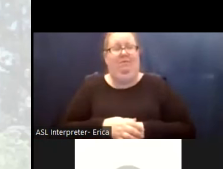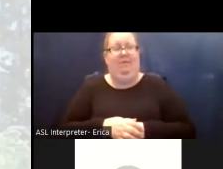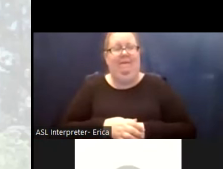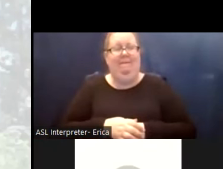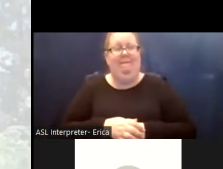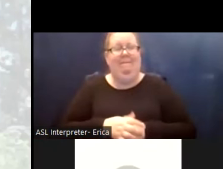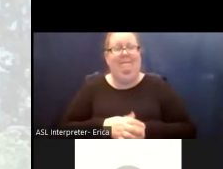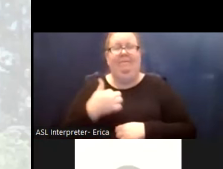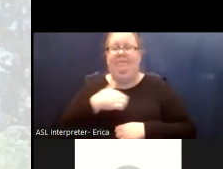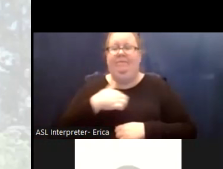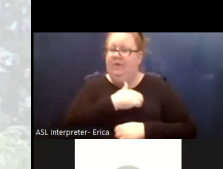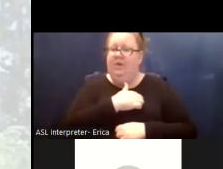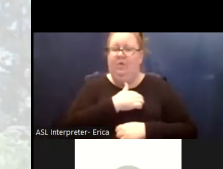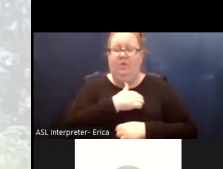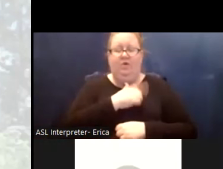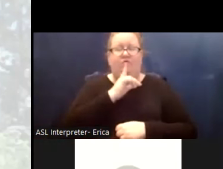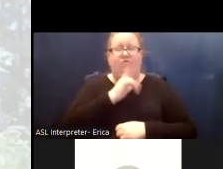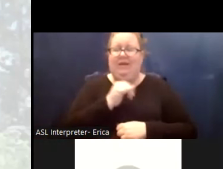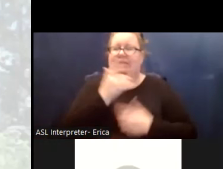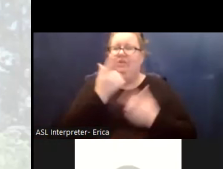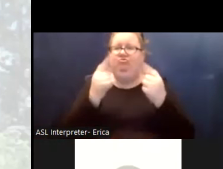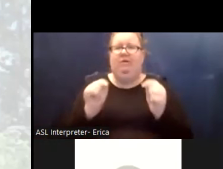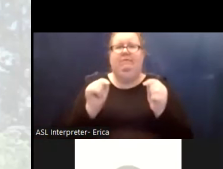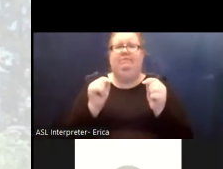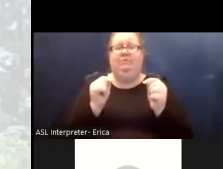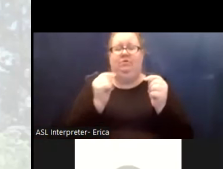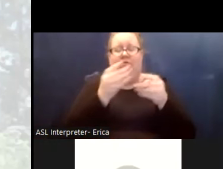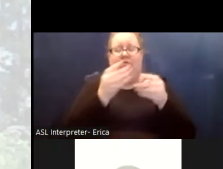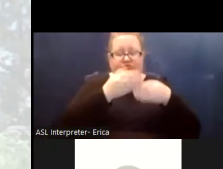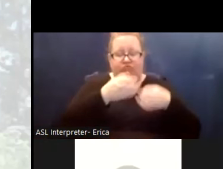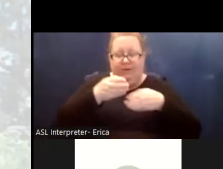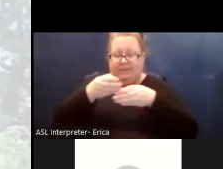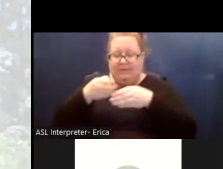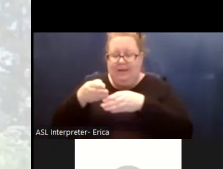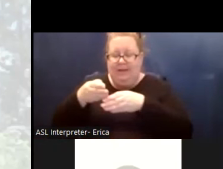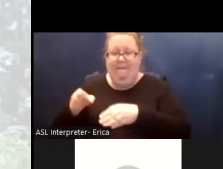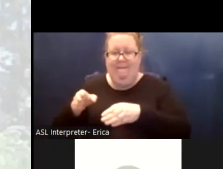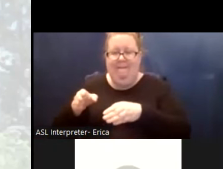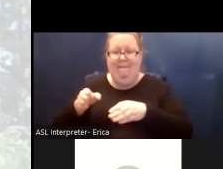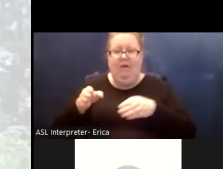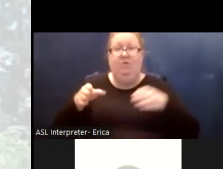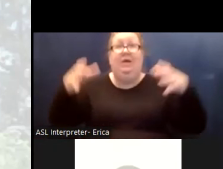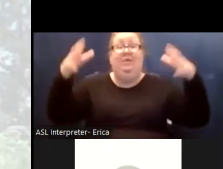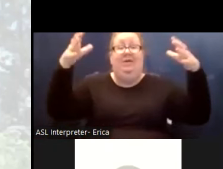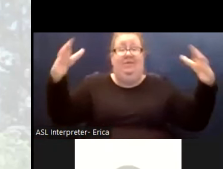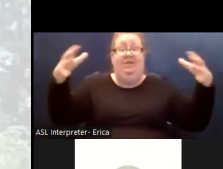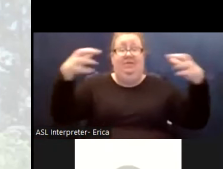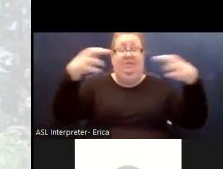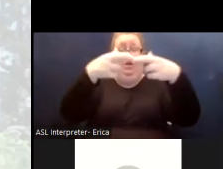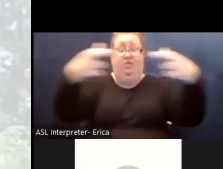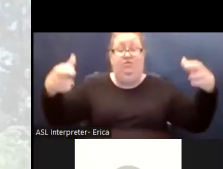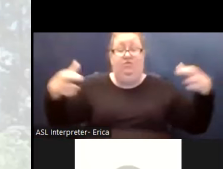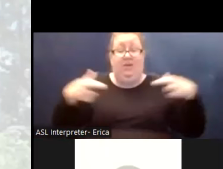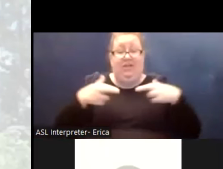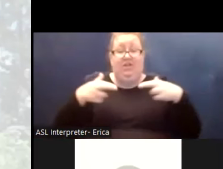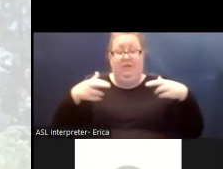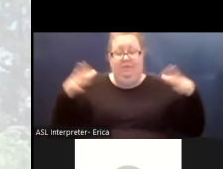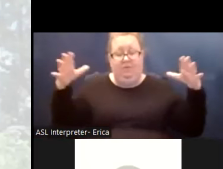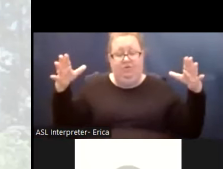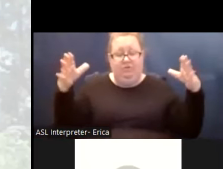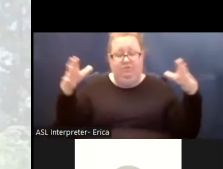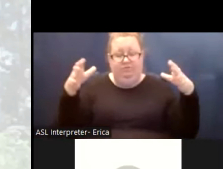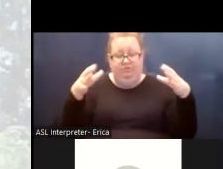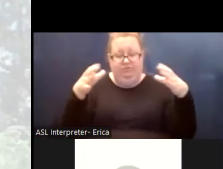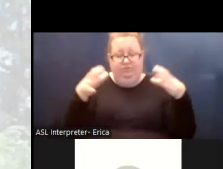we're breaking this down into, from our greater region, we're going to look at more of a neighborhood scale